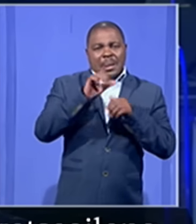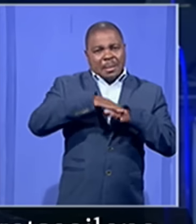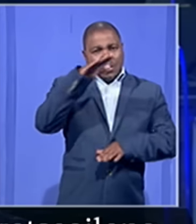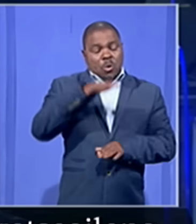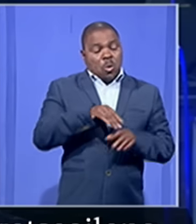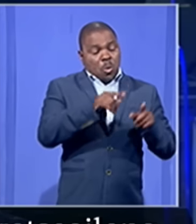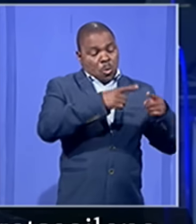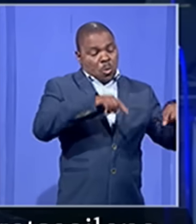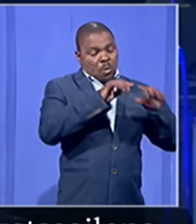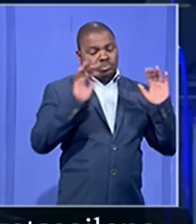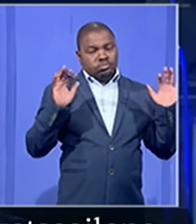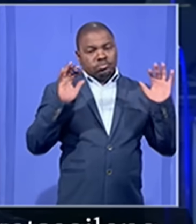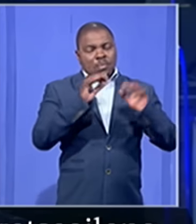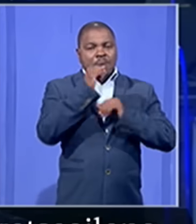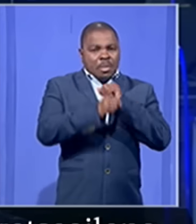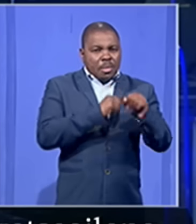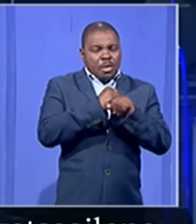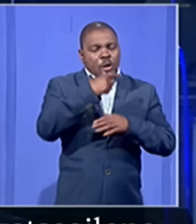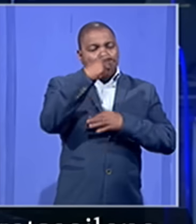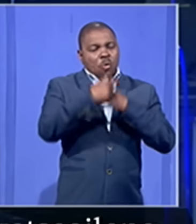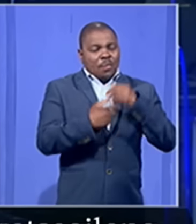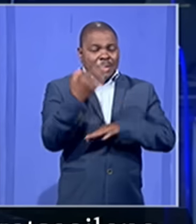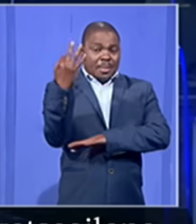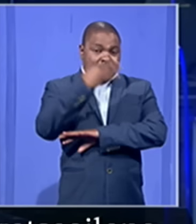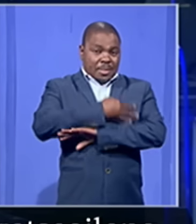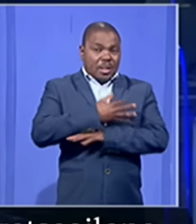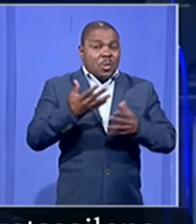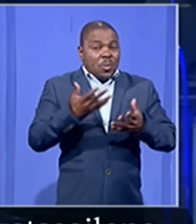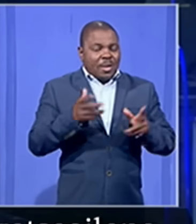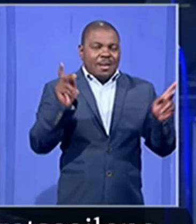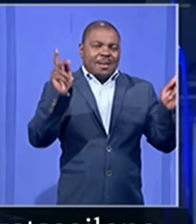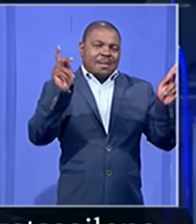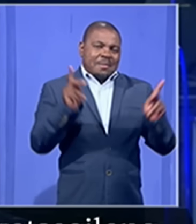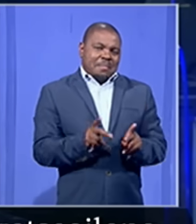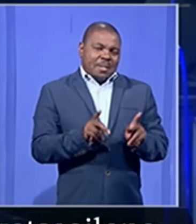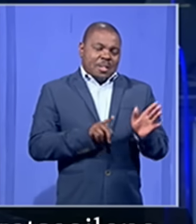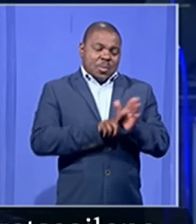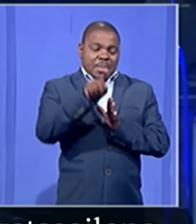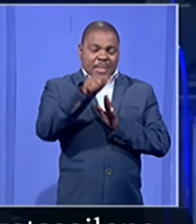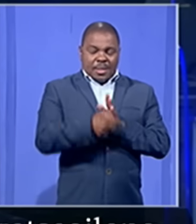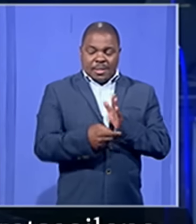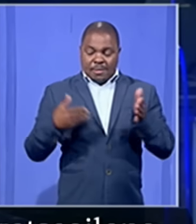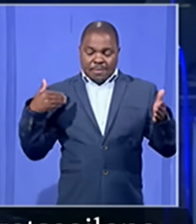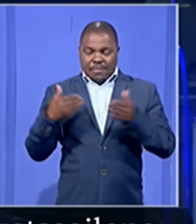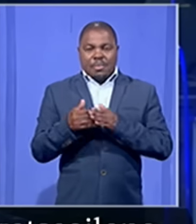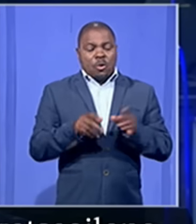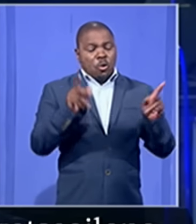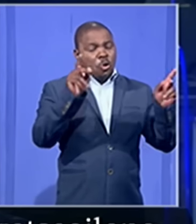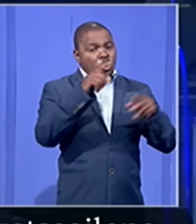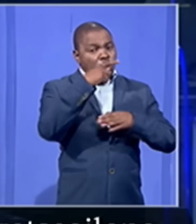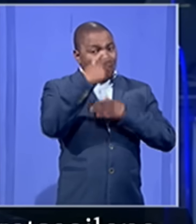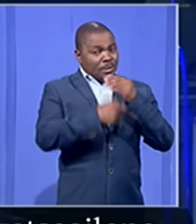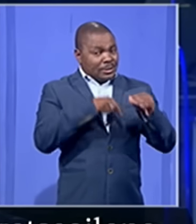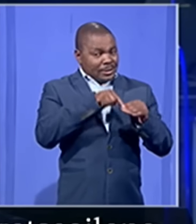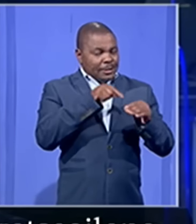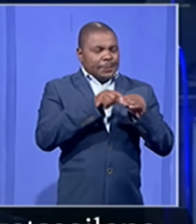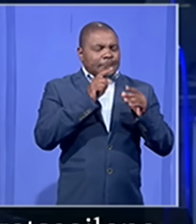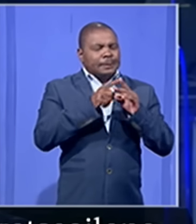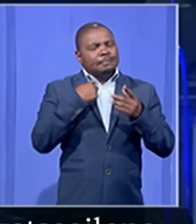tsenetse konferense ya ngwaga le ngwaga ya malatsi a le mararo kwa Kimberley mo bokhutlong jono jwa beke. Konferense eo e seng ka matsapa